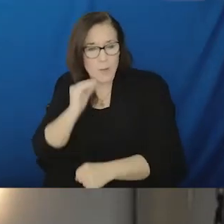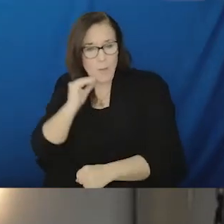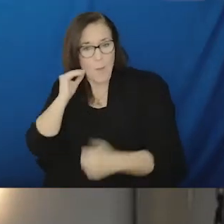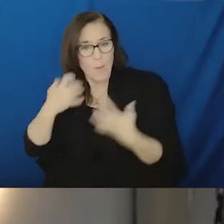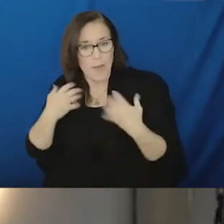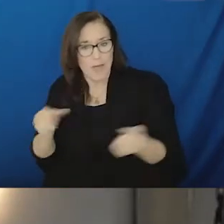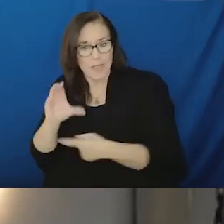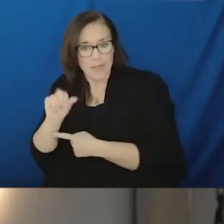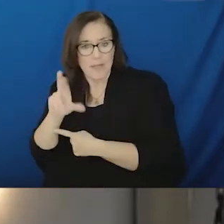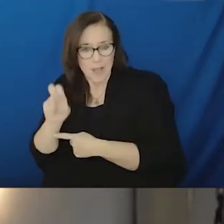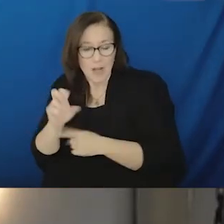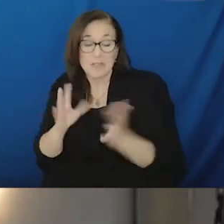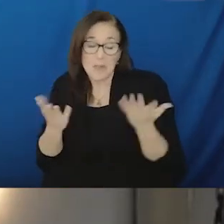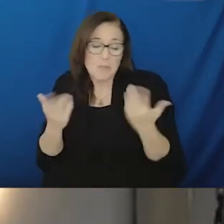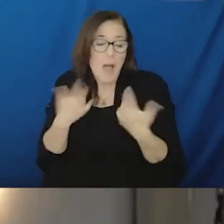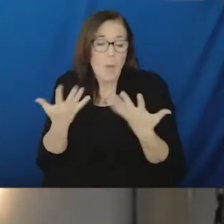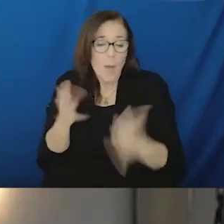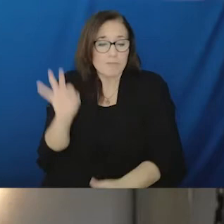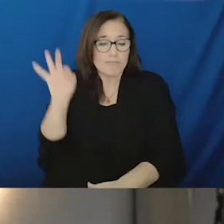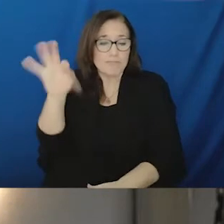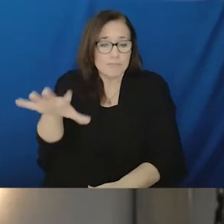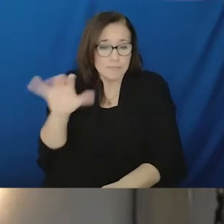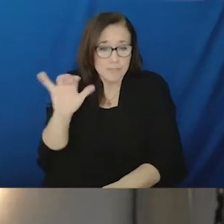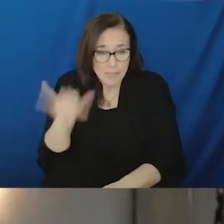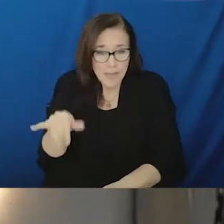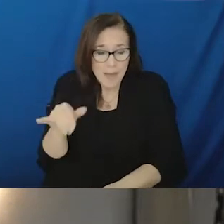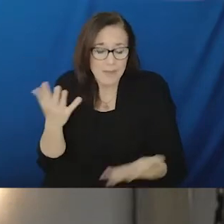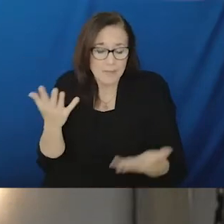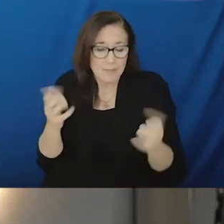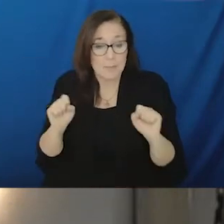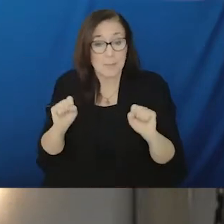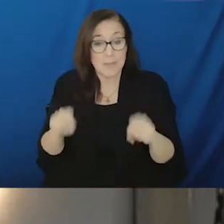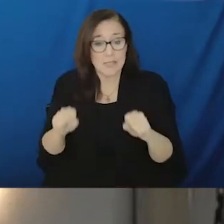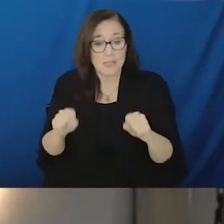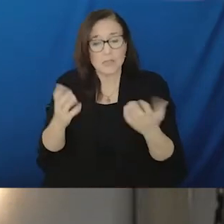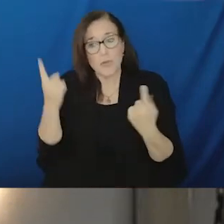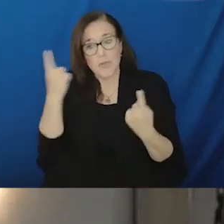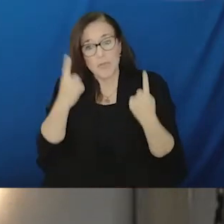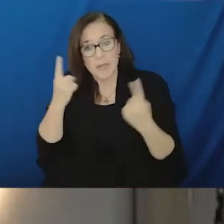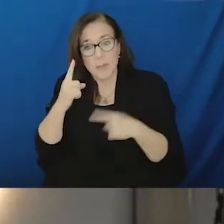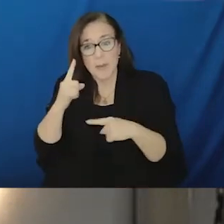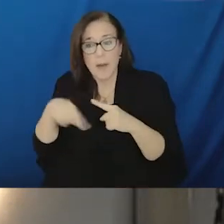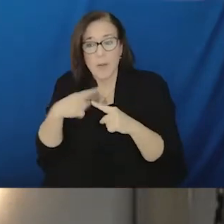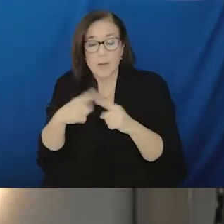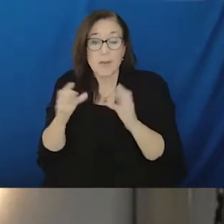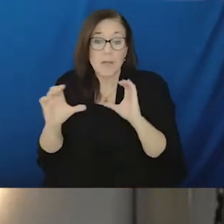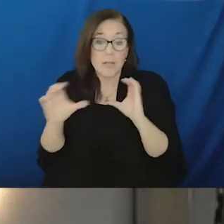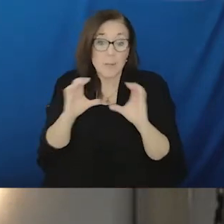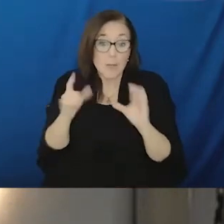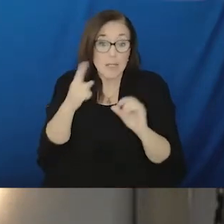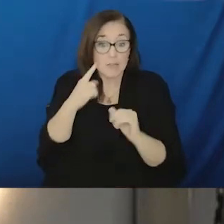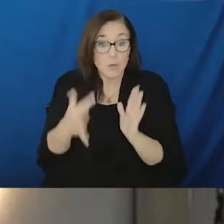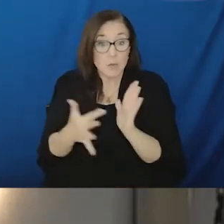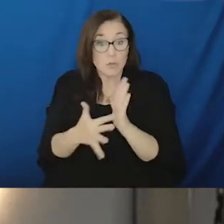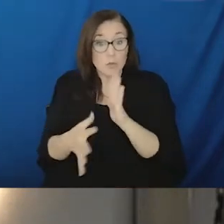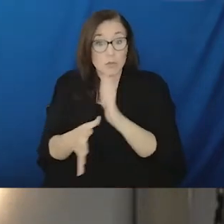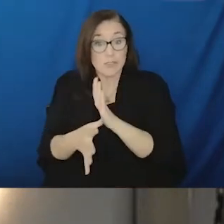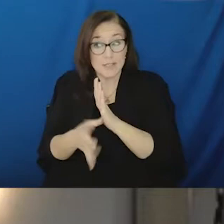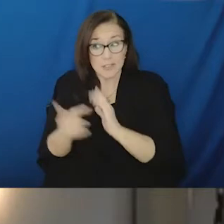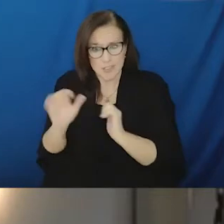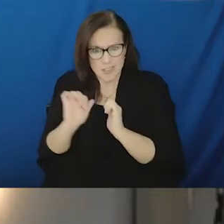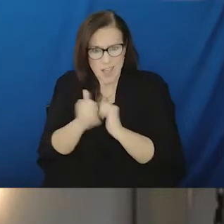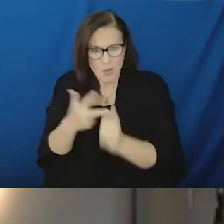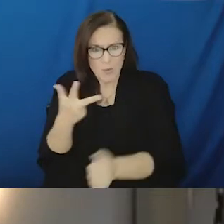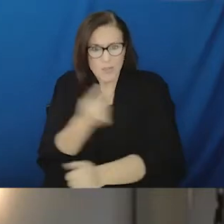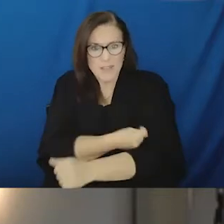also be, and maybe you already are, thinking through communications about how we get our juniors and seniors vaccinated as quickly